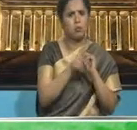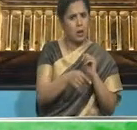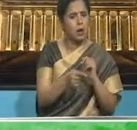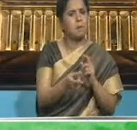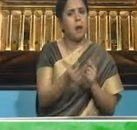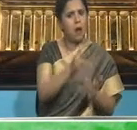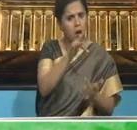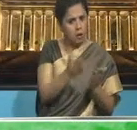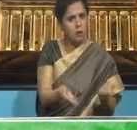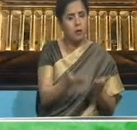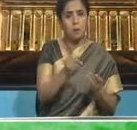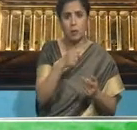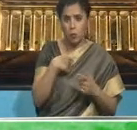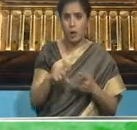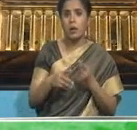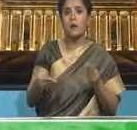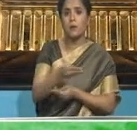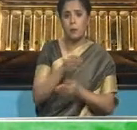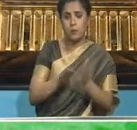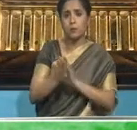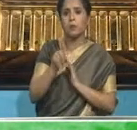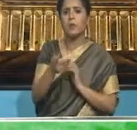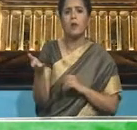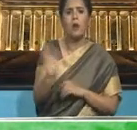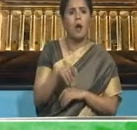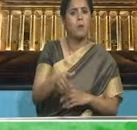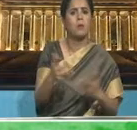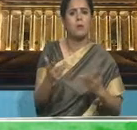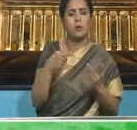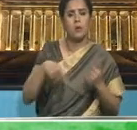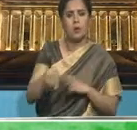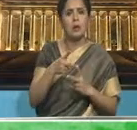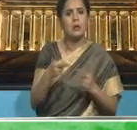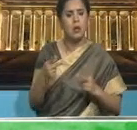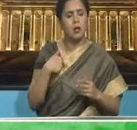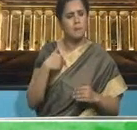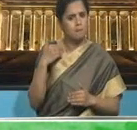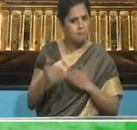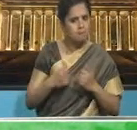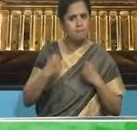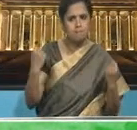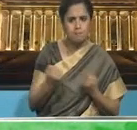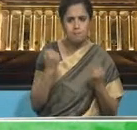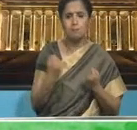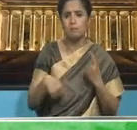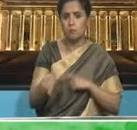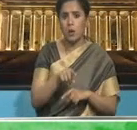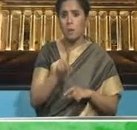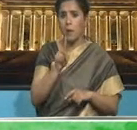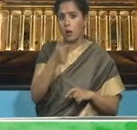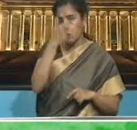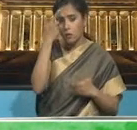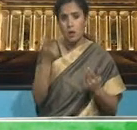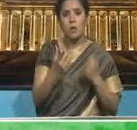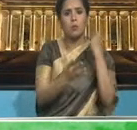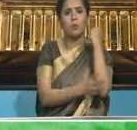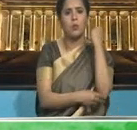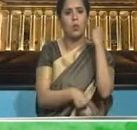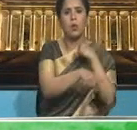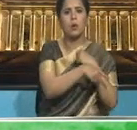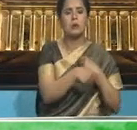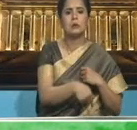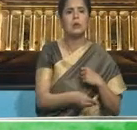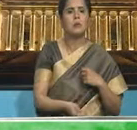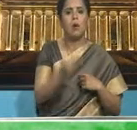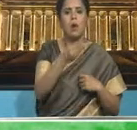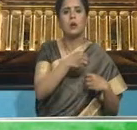economic growth, but that growth also comes from fossil fuel. Unfortunately, the poor bear the brunt